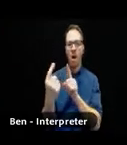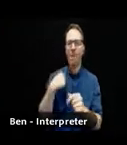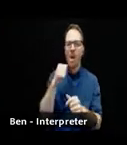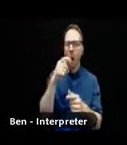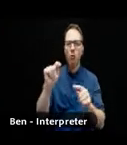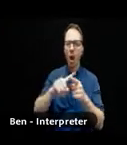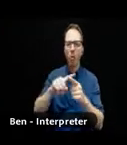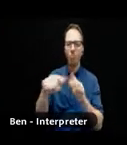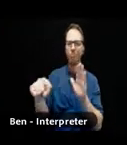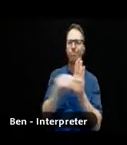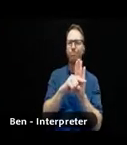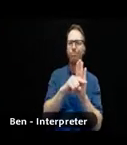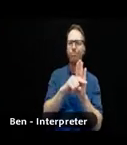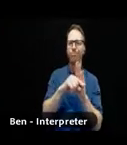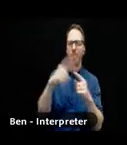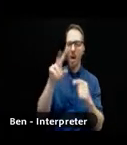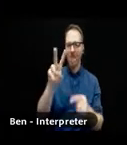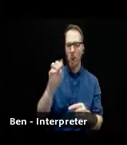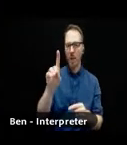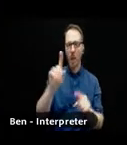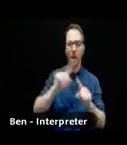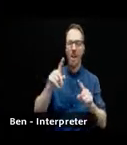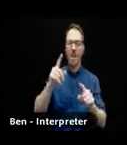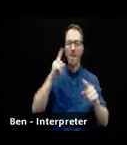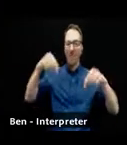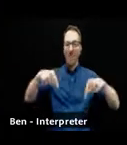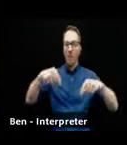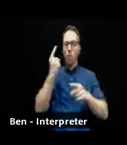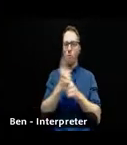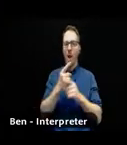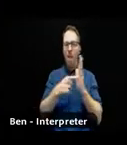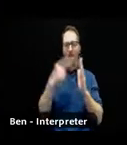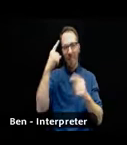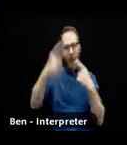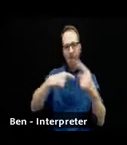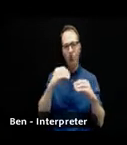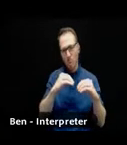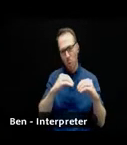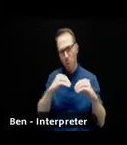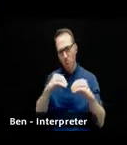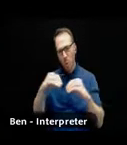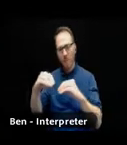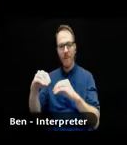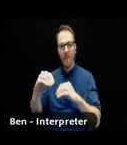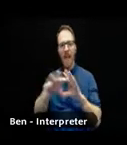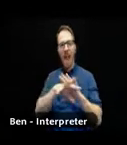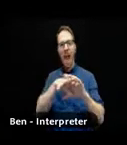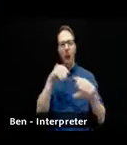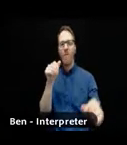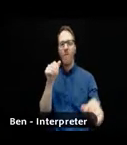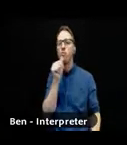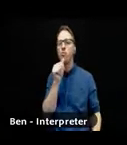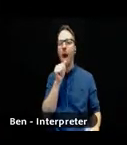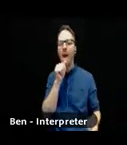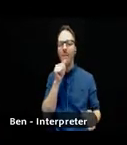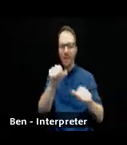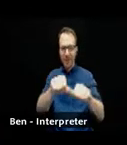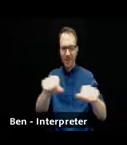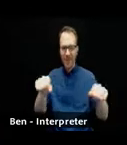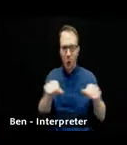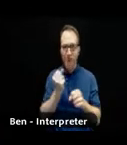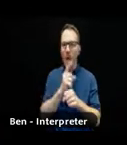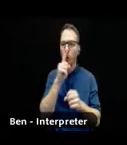disparaging in any way of that model. I just don't think it's the right model in terms of thinking about moving us out of the private sphere and to make sure that there are more